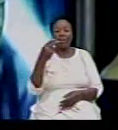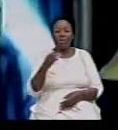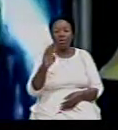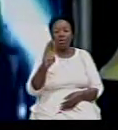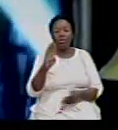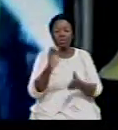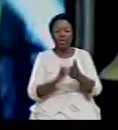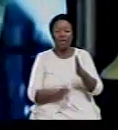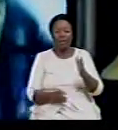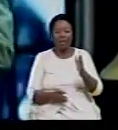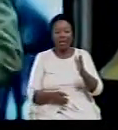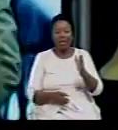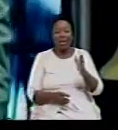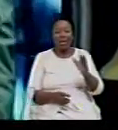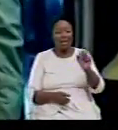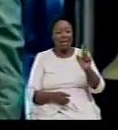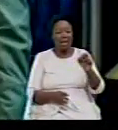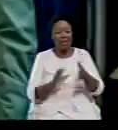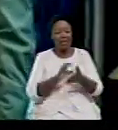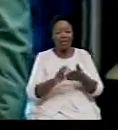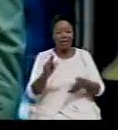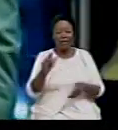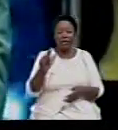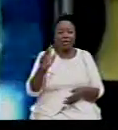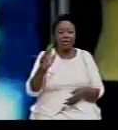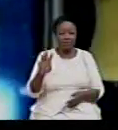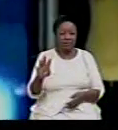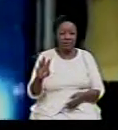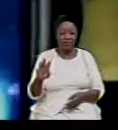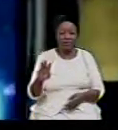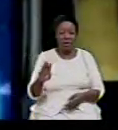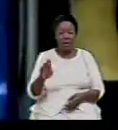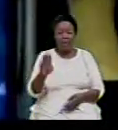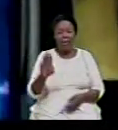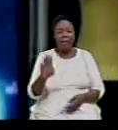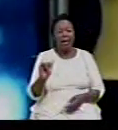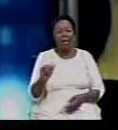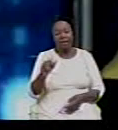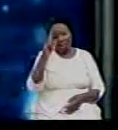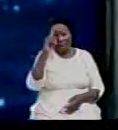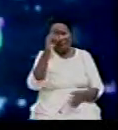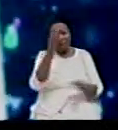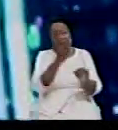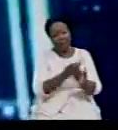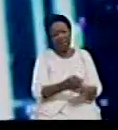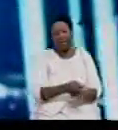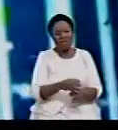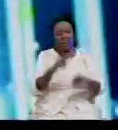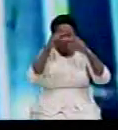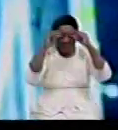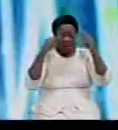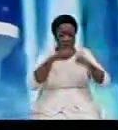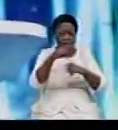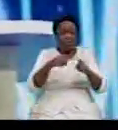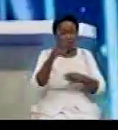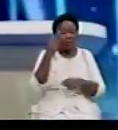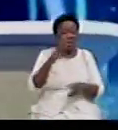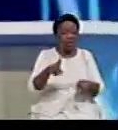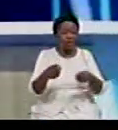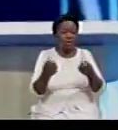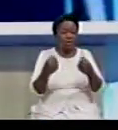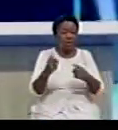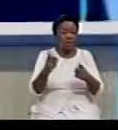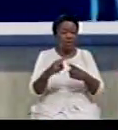chapter 11, verse 24. By faith, Moses, when he was come to years, refused to be